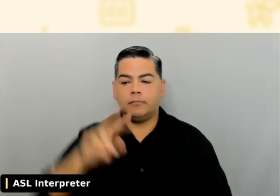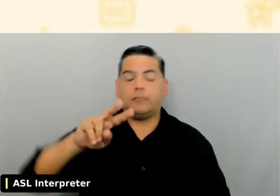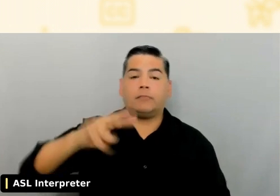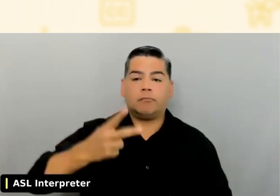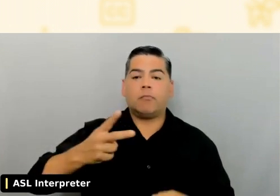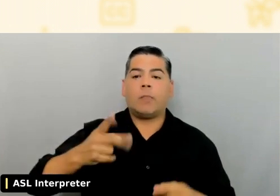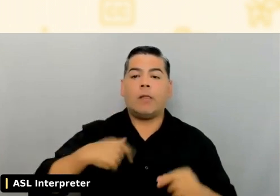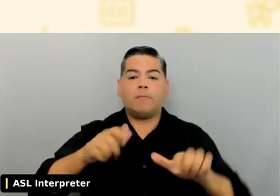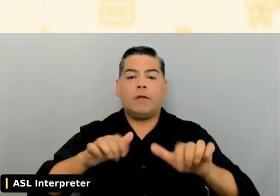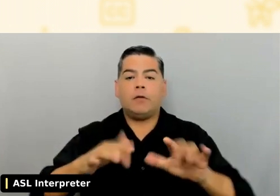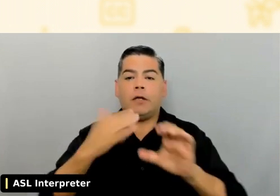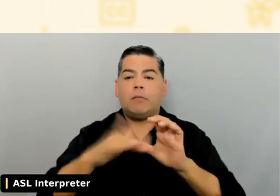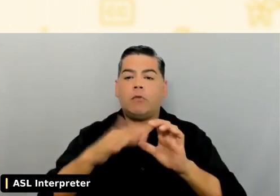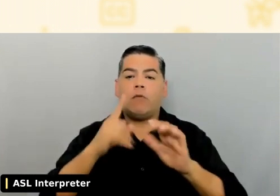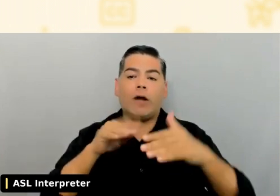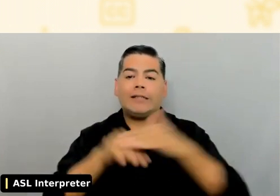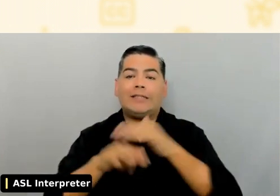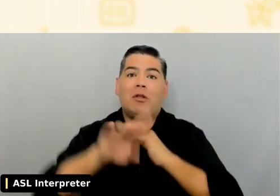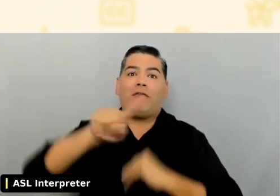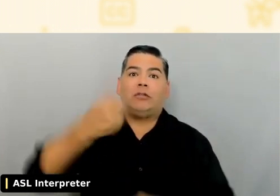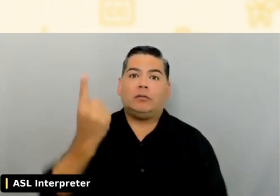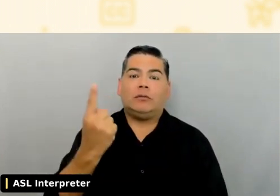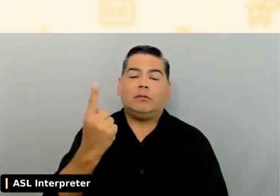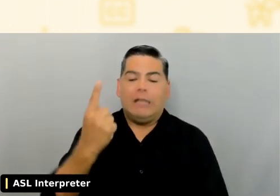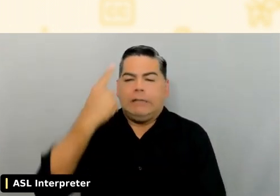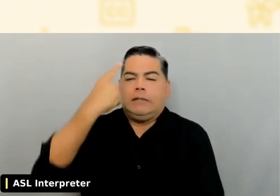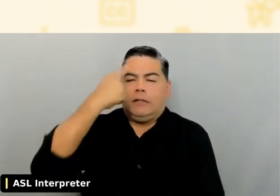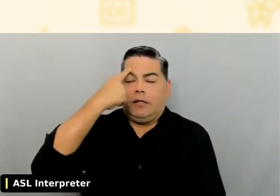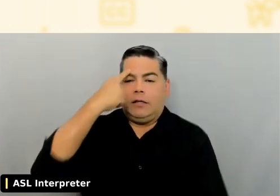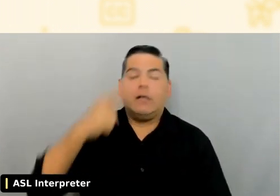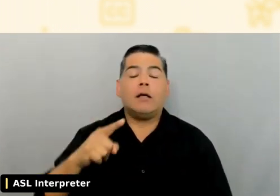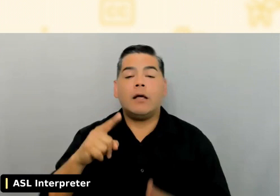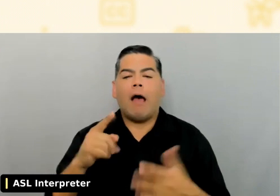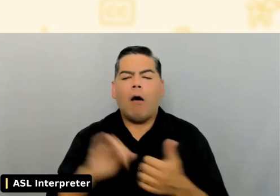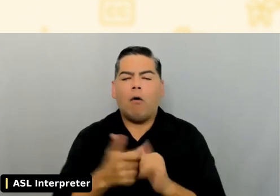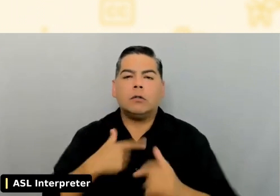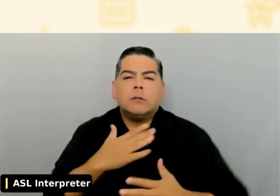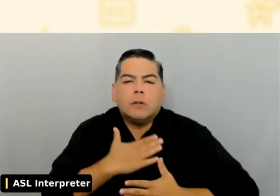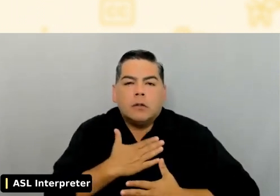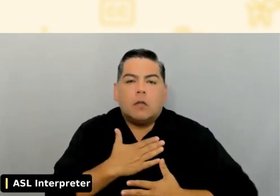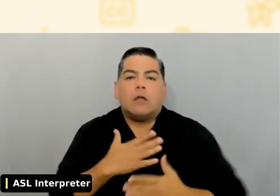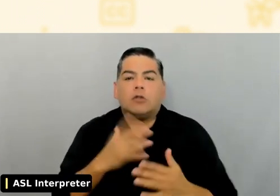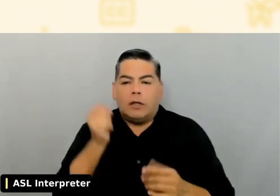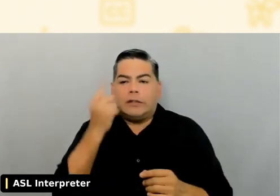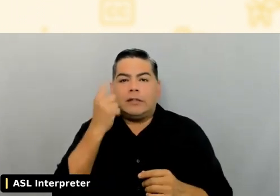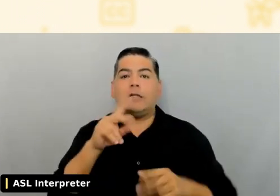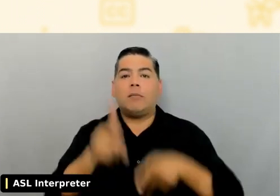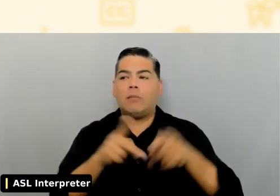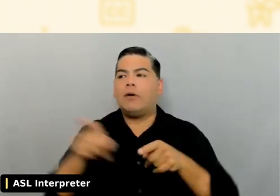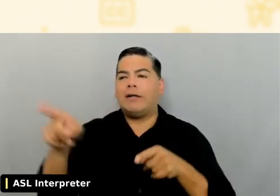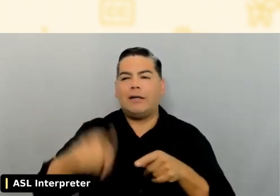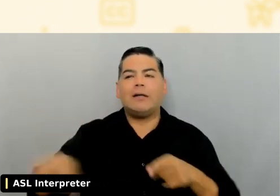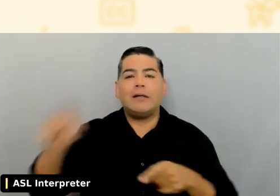the accessibility first approach. And this is just to use empathy. If we understand how people with